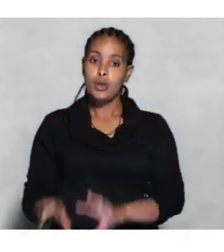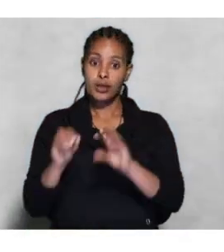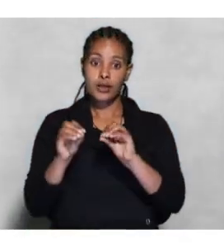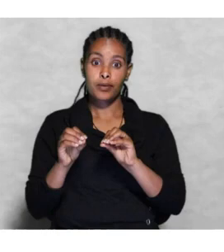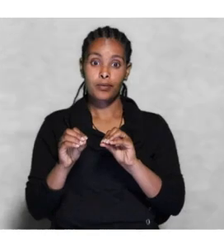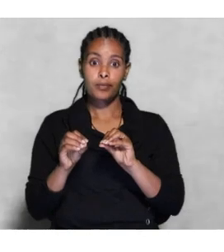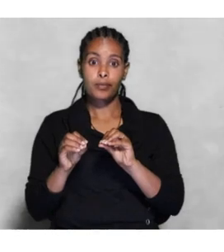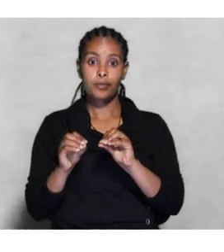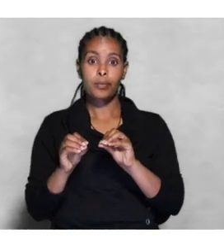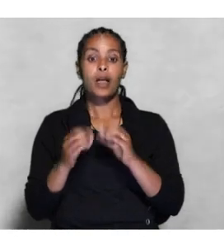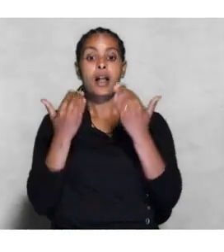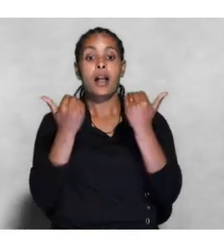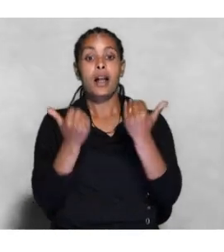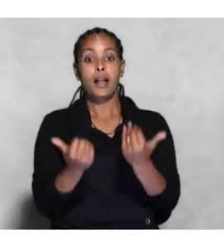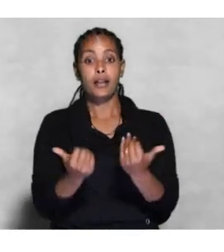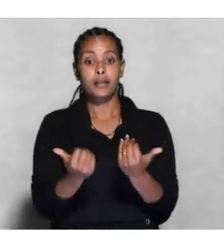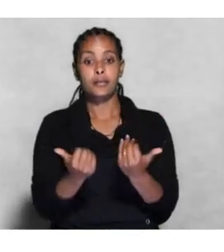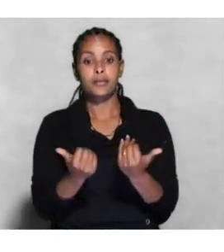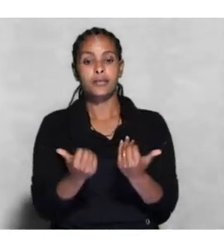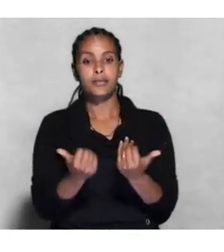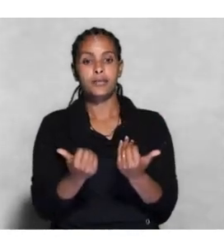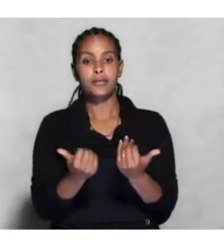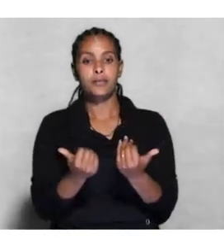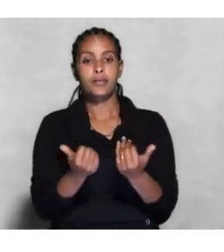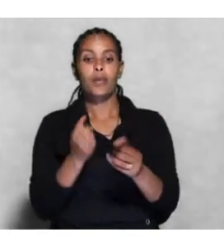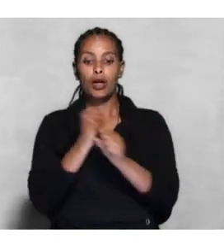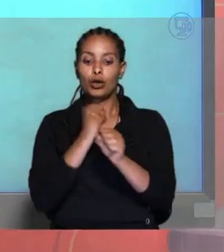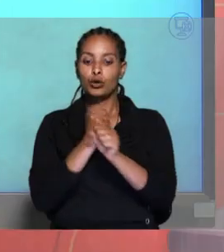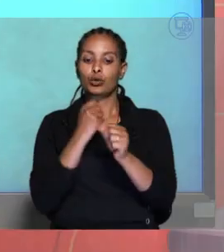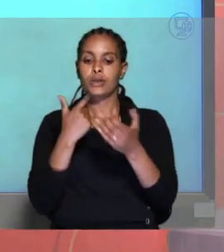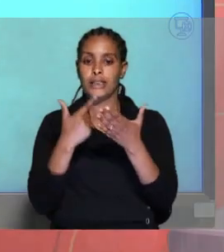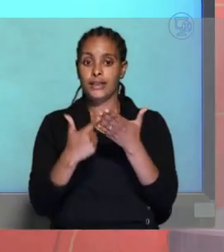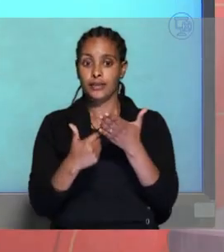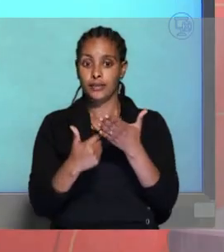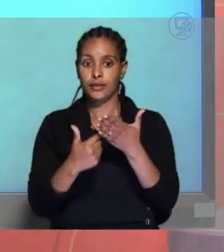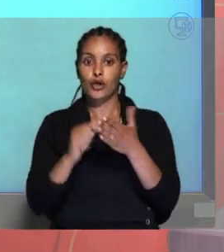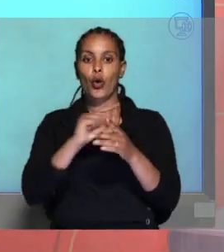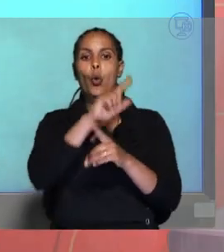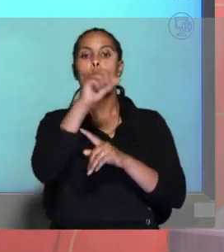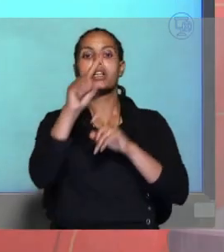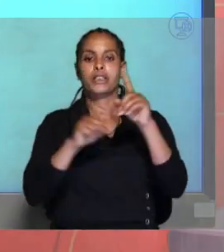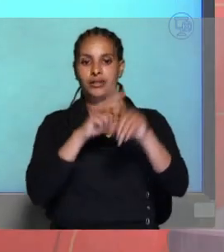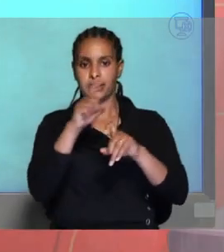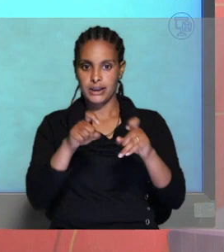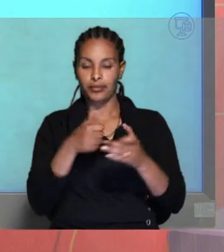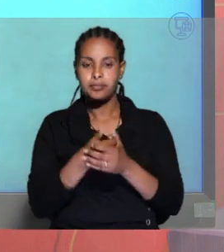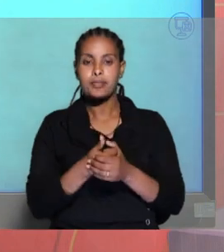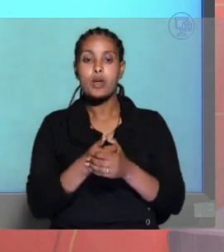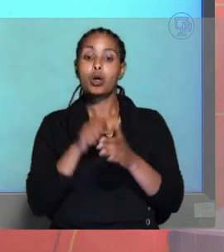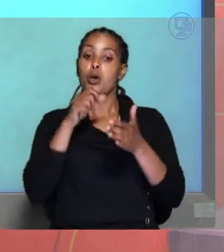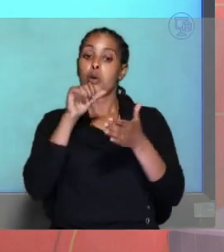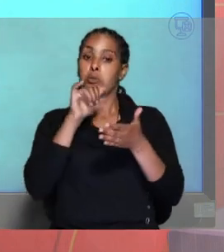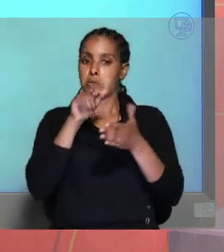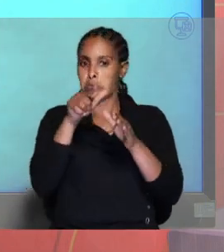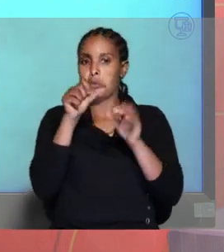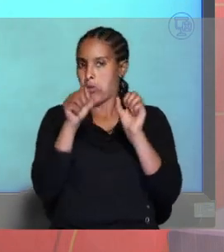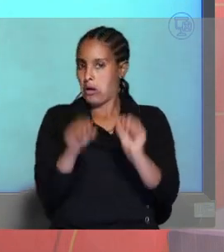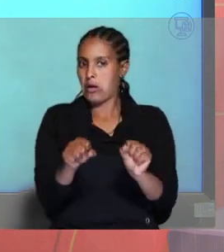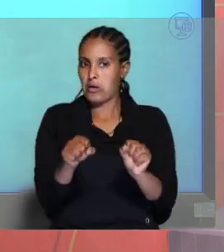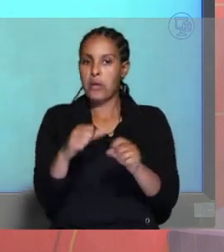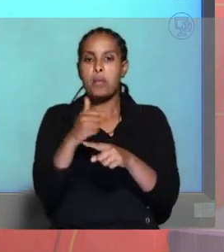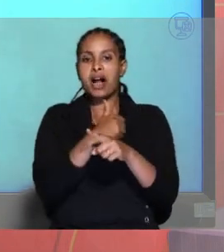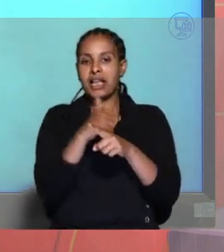Students, let us do this question so that you